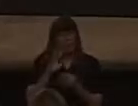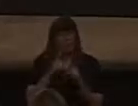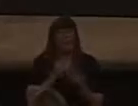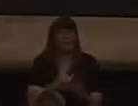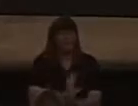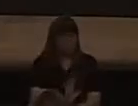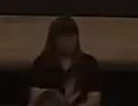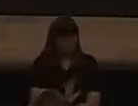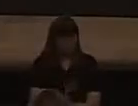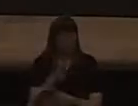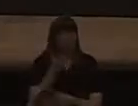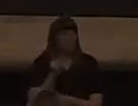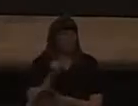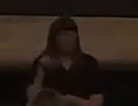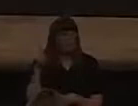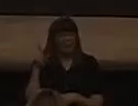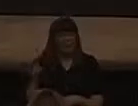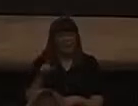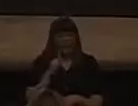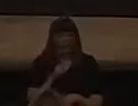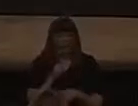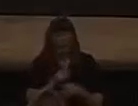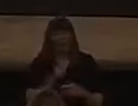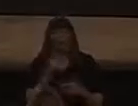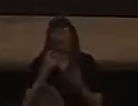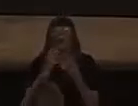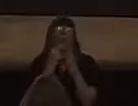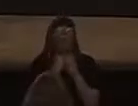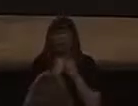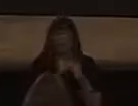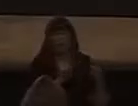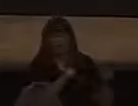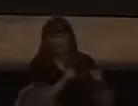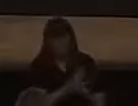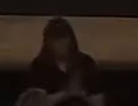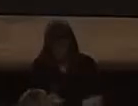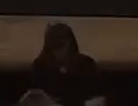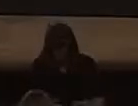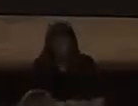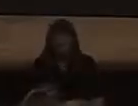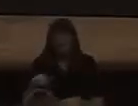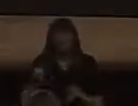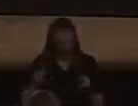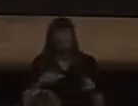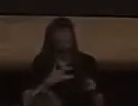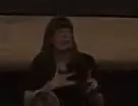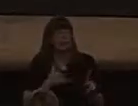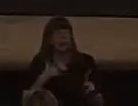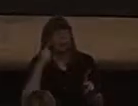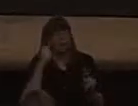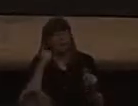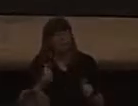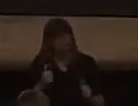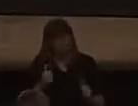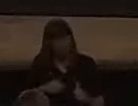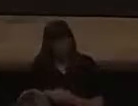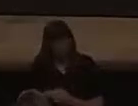films because they were avid movie goers, and these were particularly people with low vision.